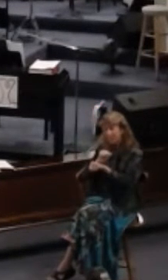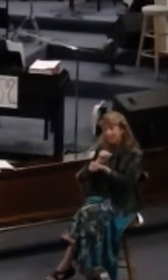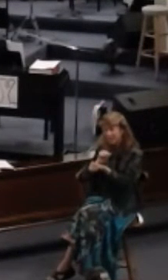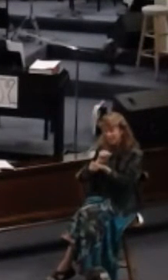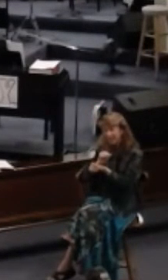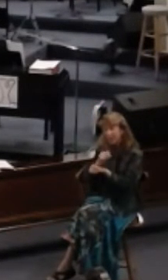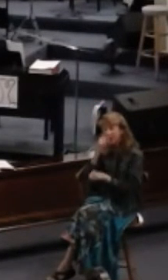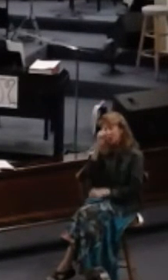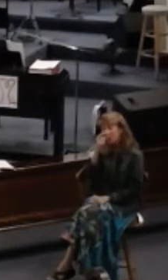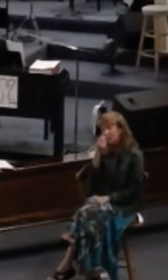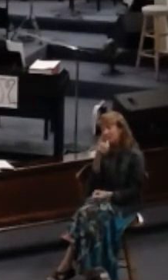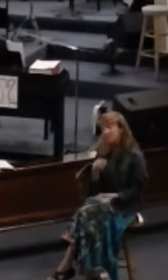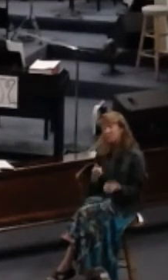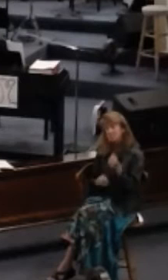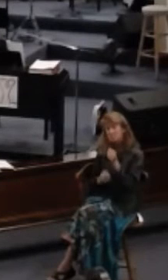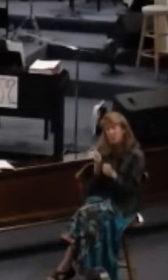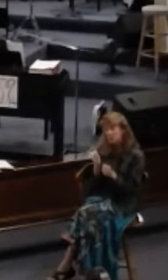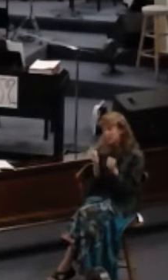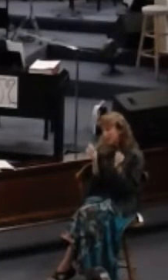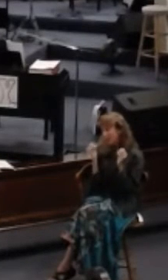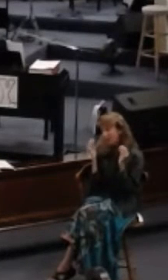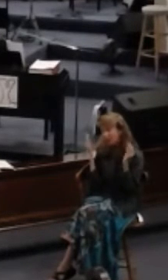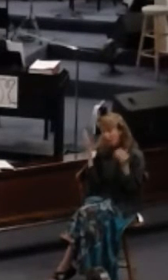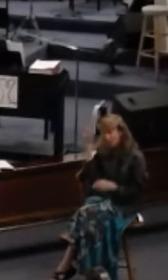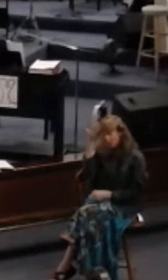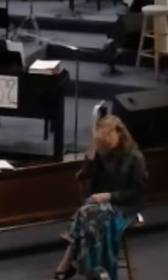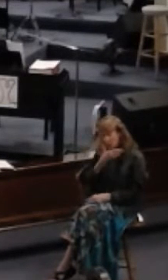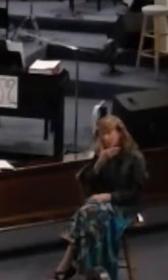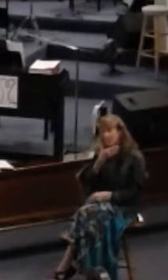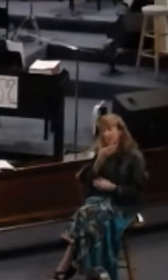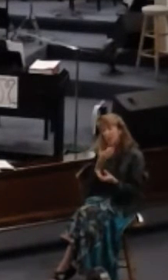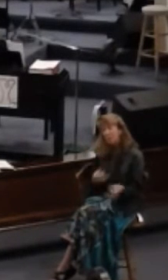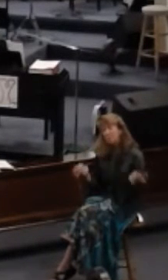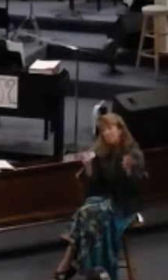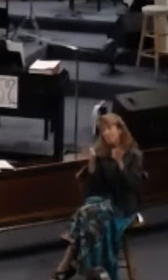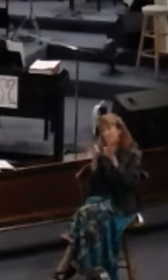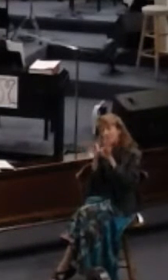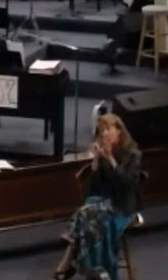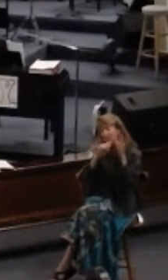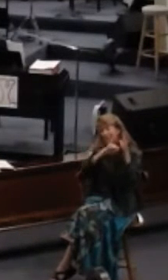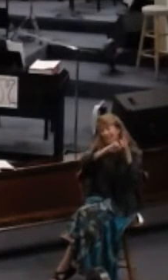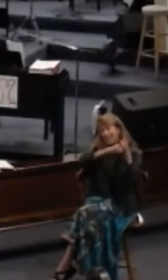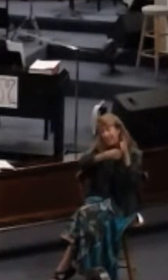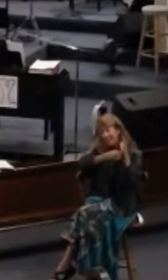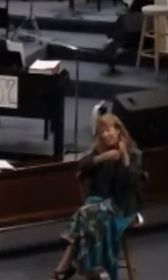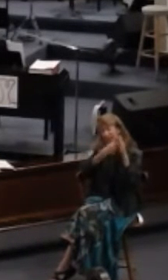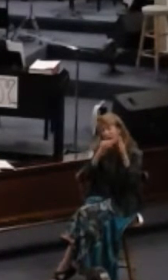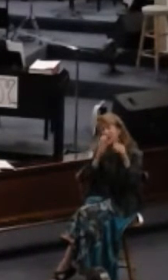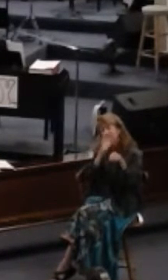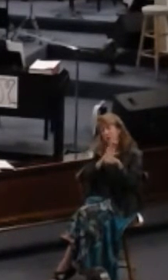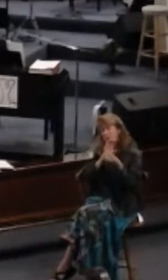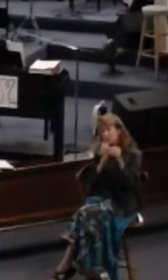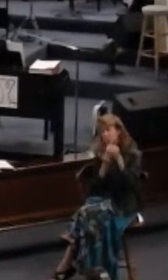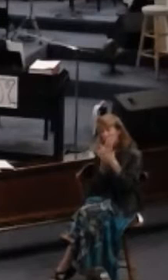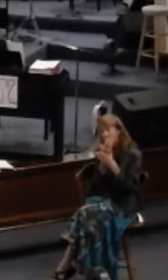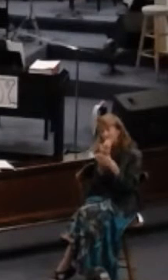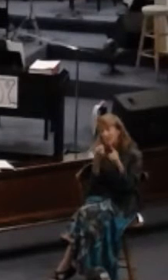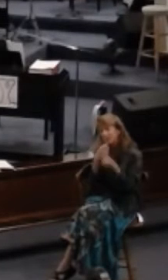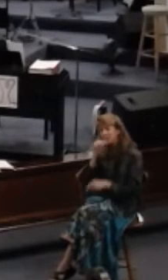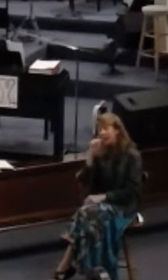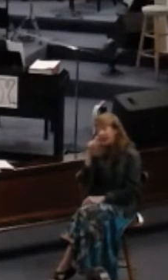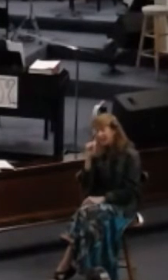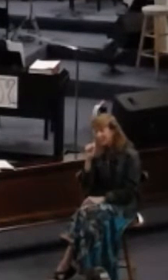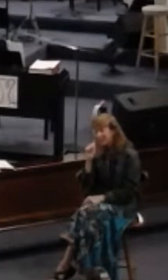Father, one of the most overlooked keys of church growth comes straight from your word in Acts chapter 6.